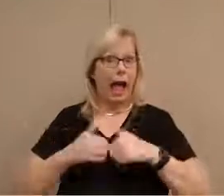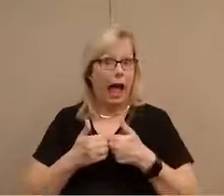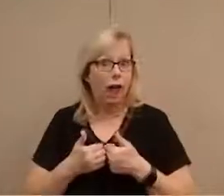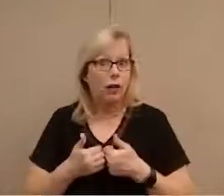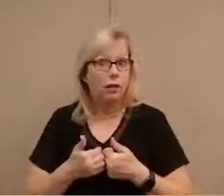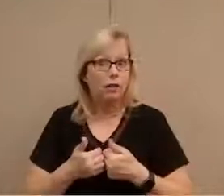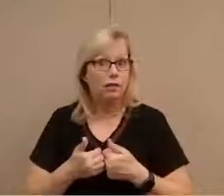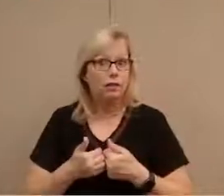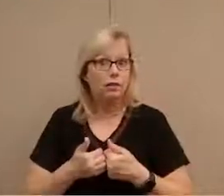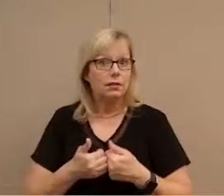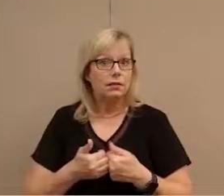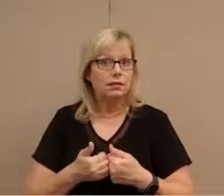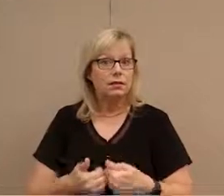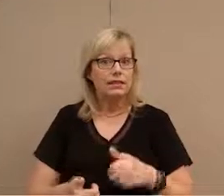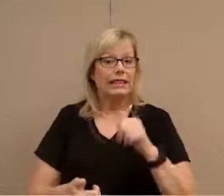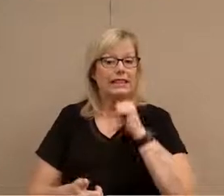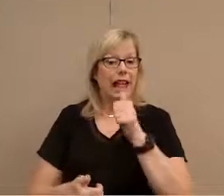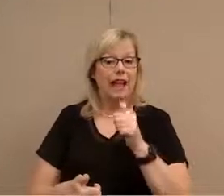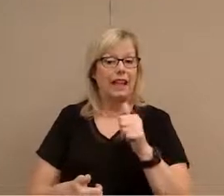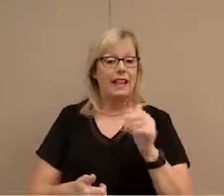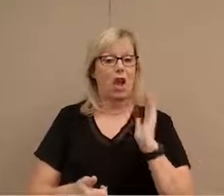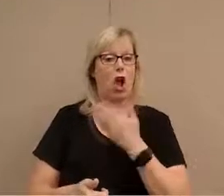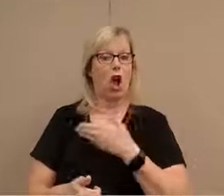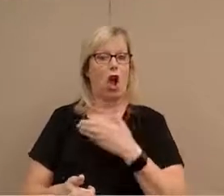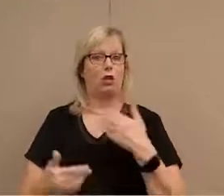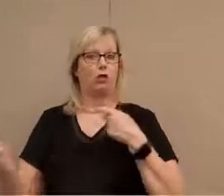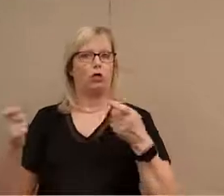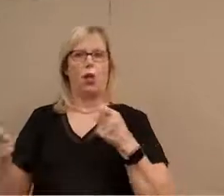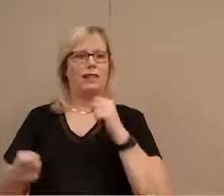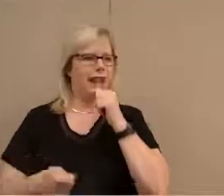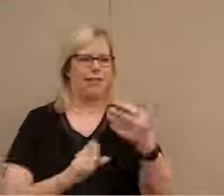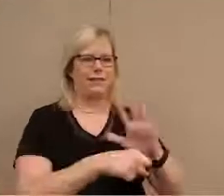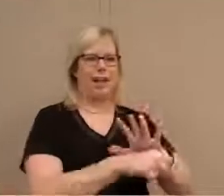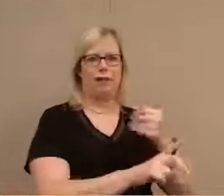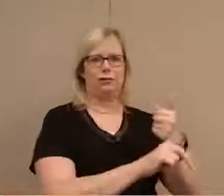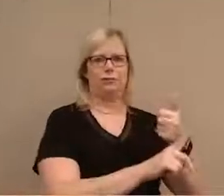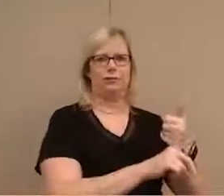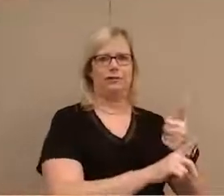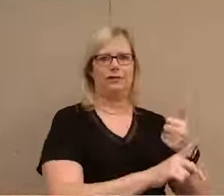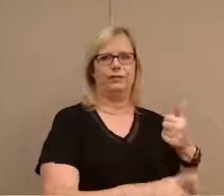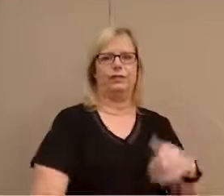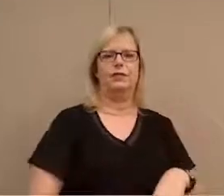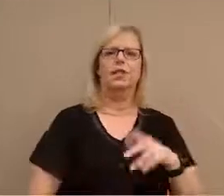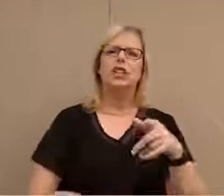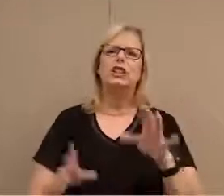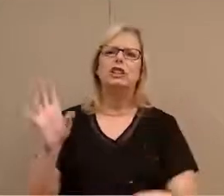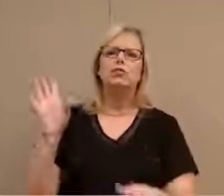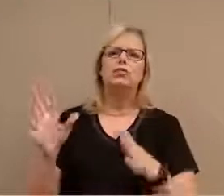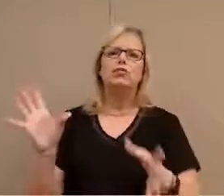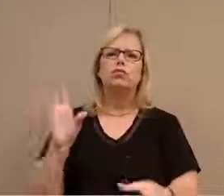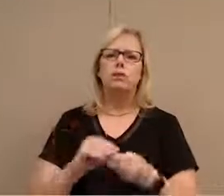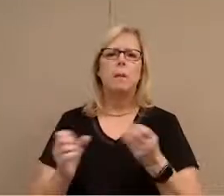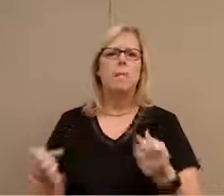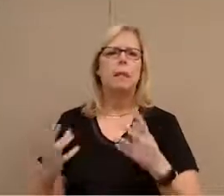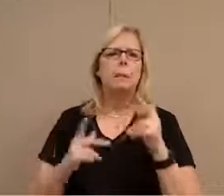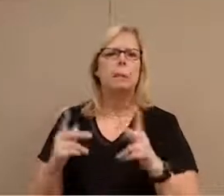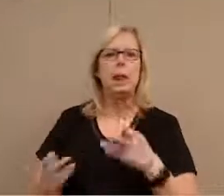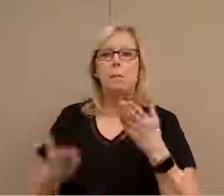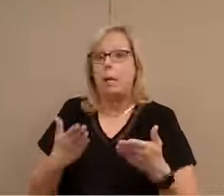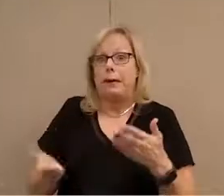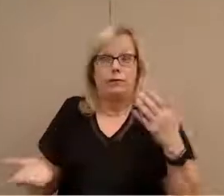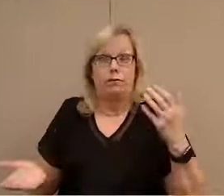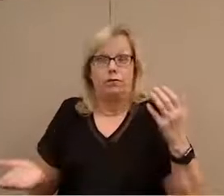it's in our hand. It's not on the virus. So, and just to wrap up, I think many people might